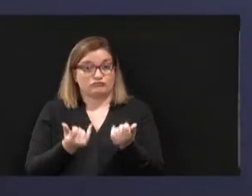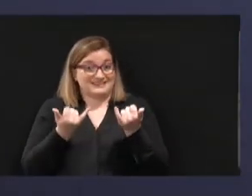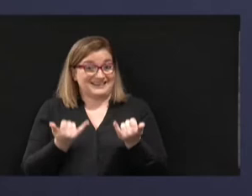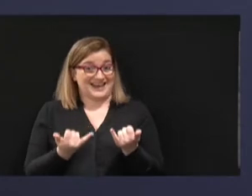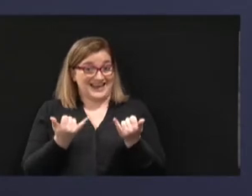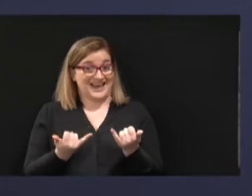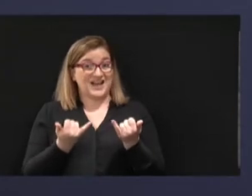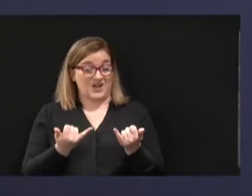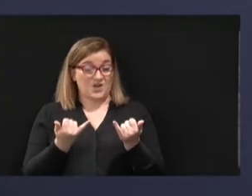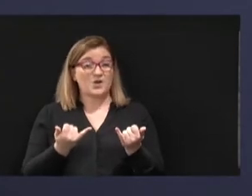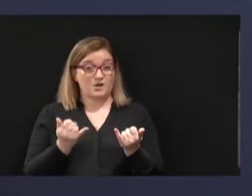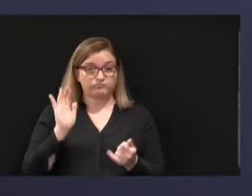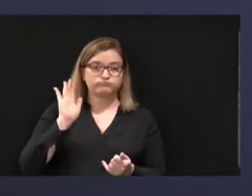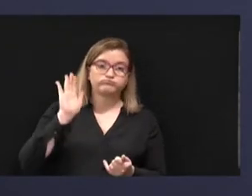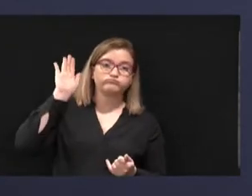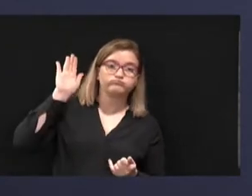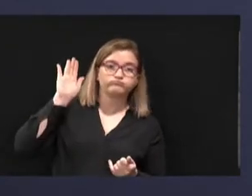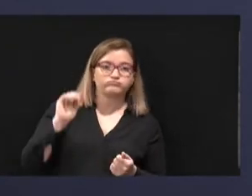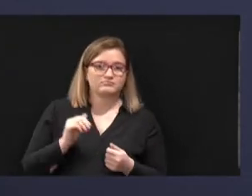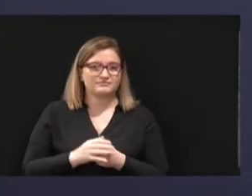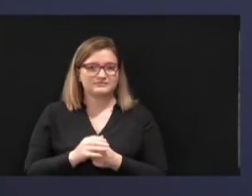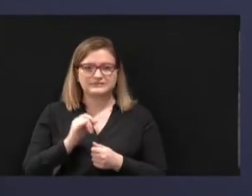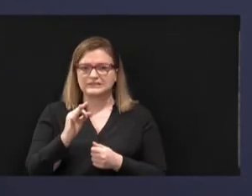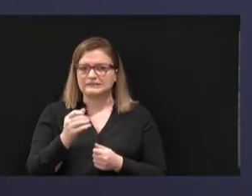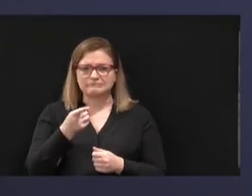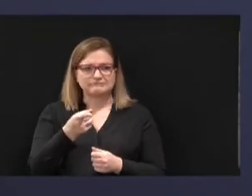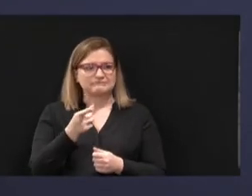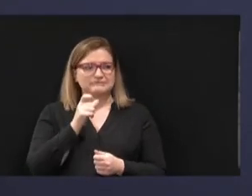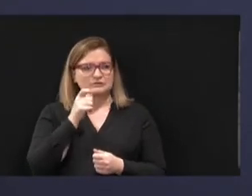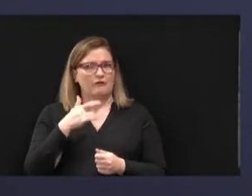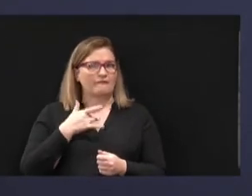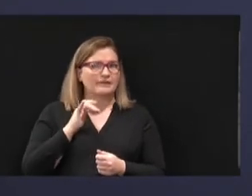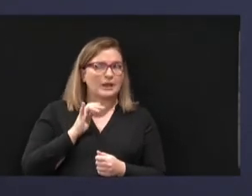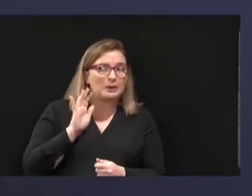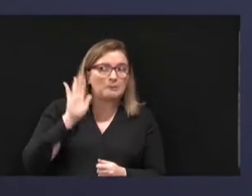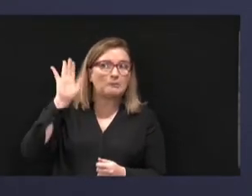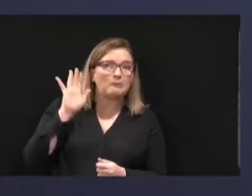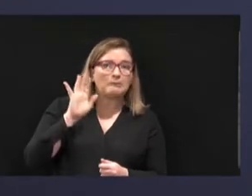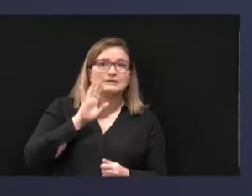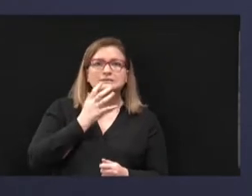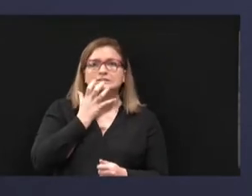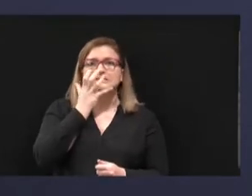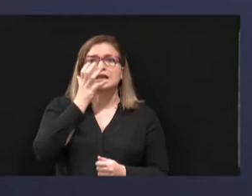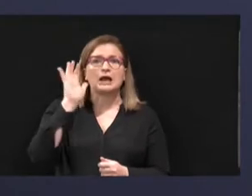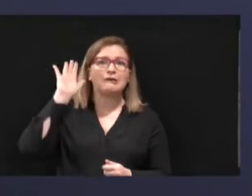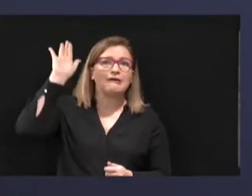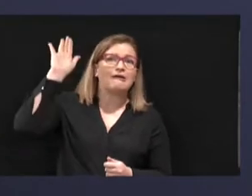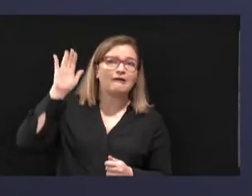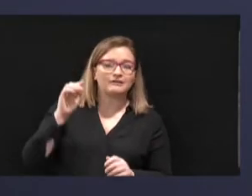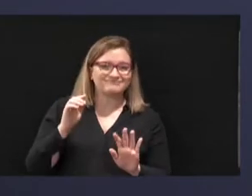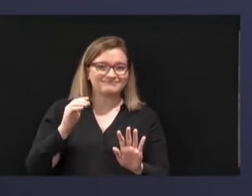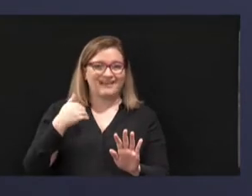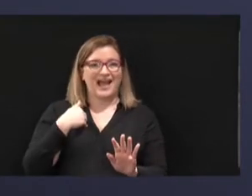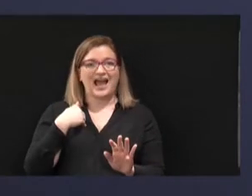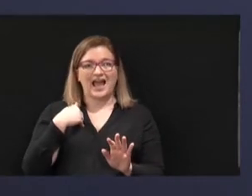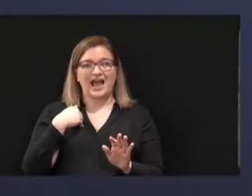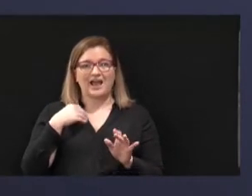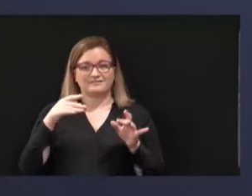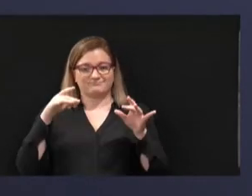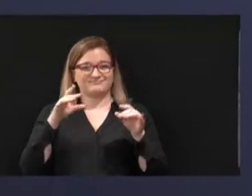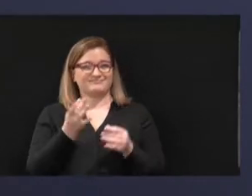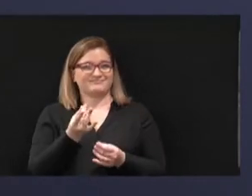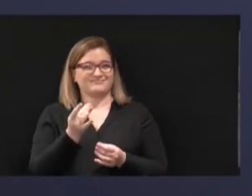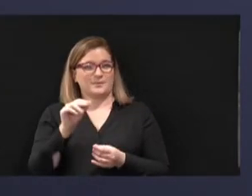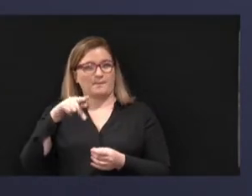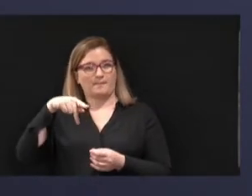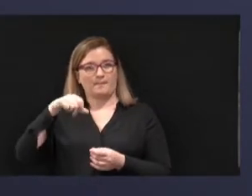away. If you have something that you don't feel like shouting out loud, there should be some post-it notes in your